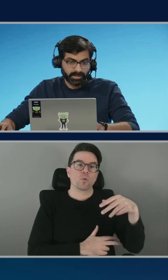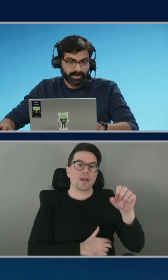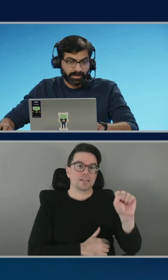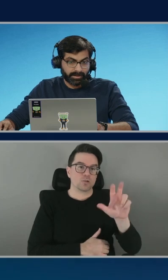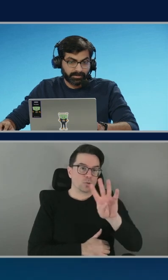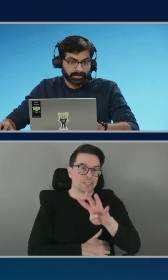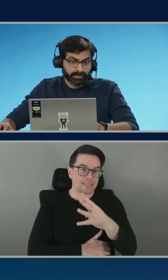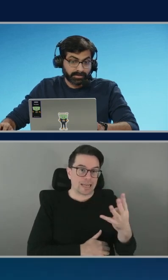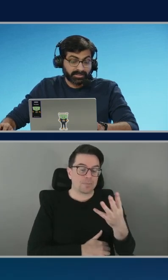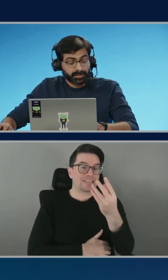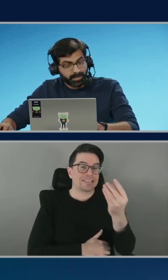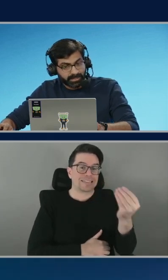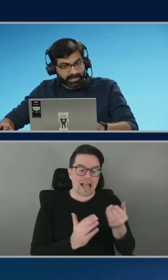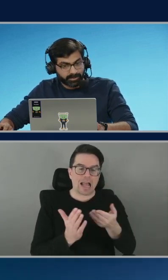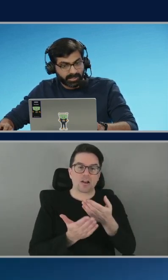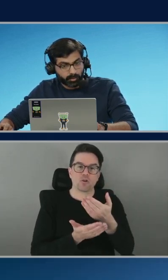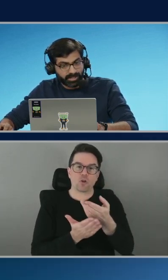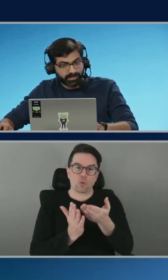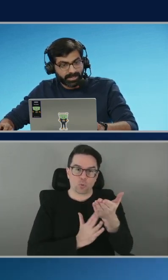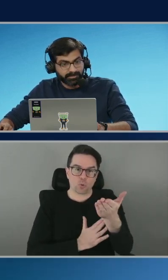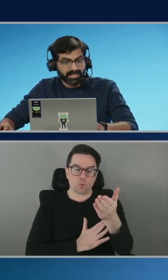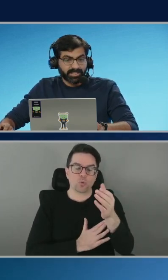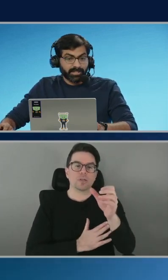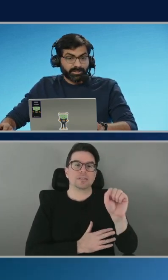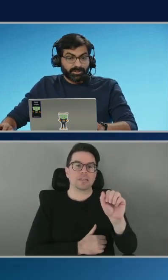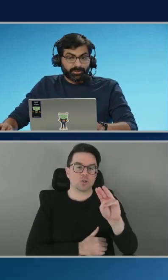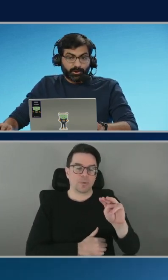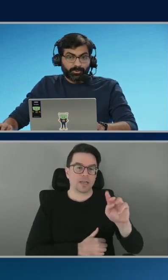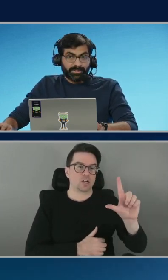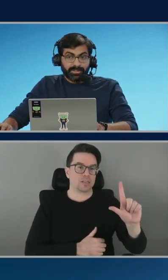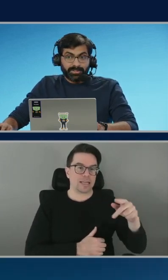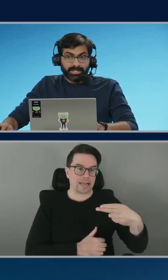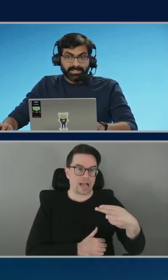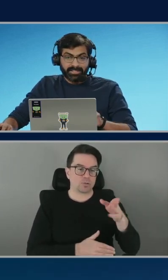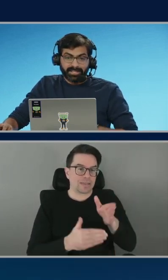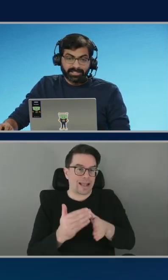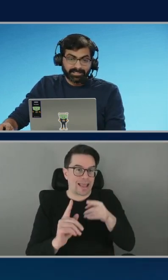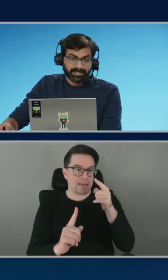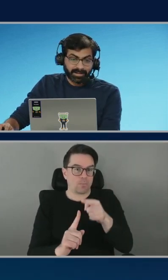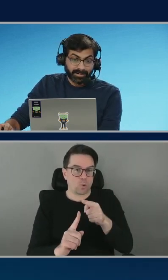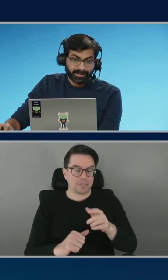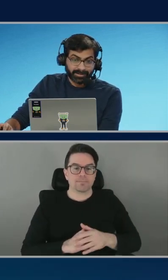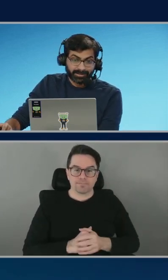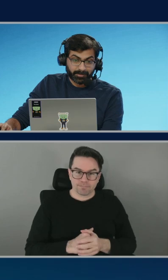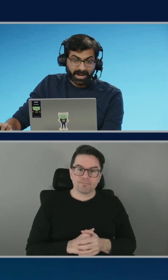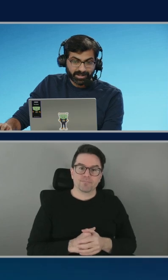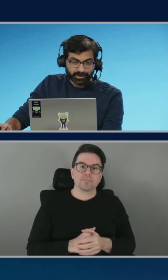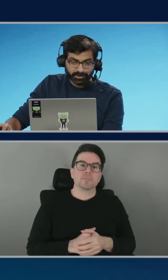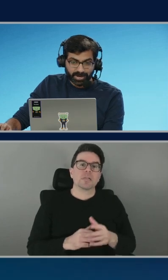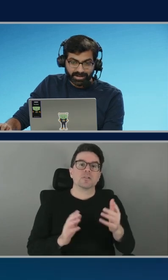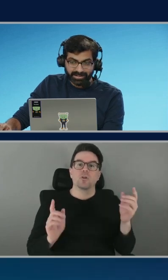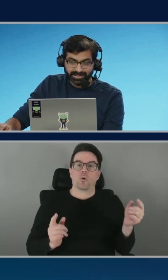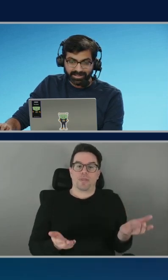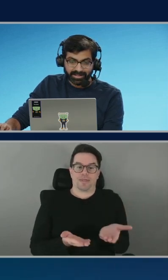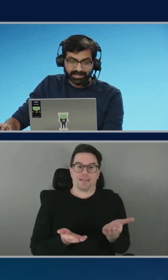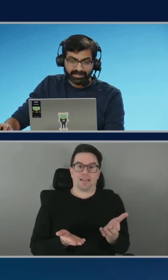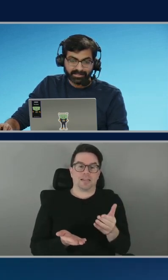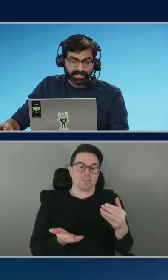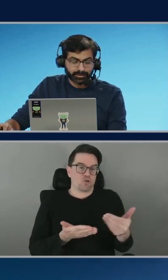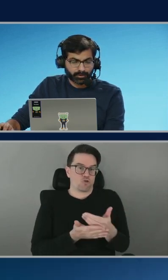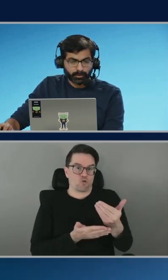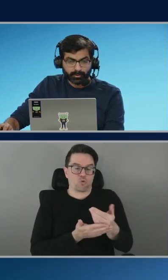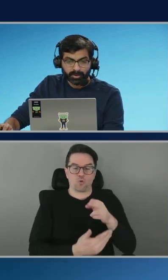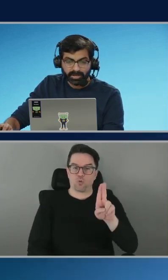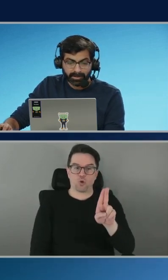through the SageMaker Lakehouse endpoint, right? Yeah. So this is their brand new UI,